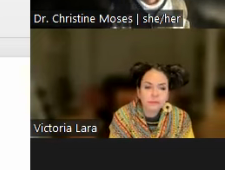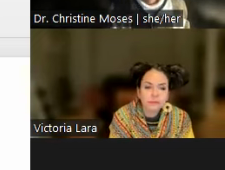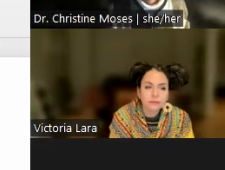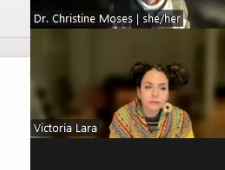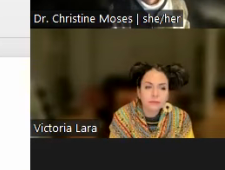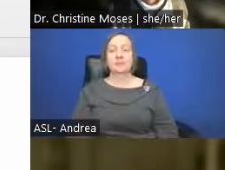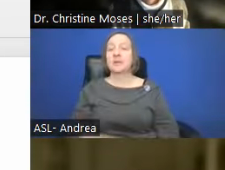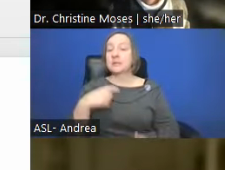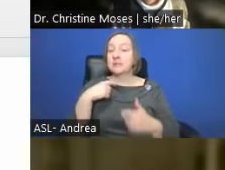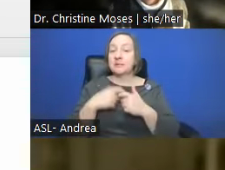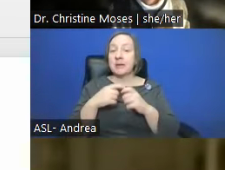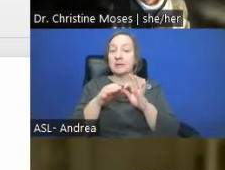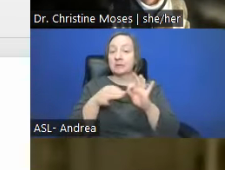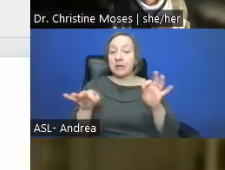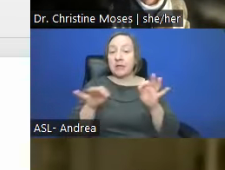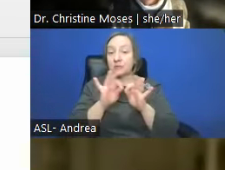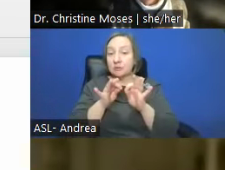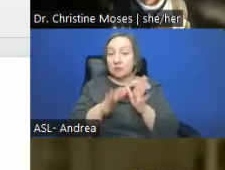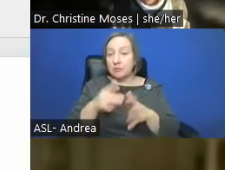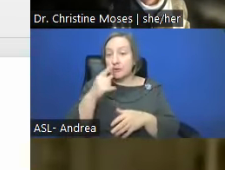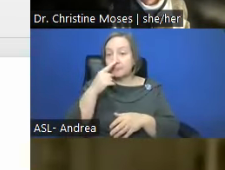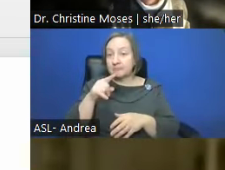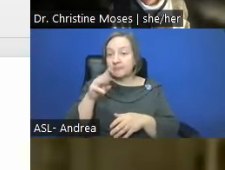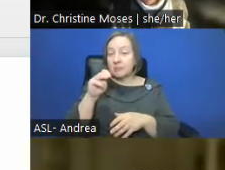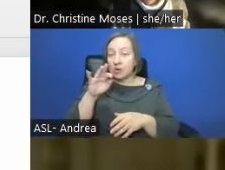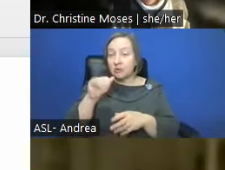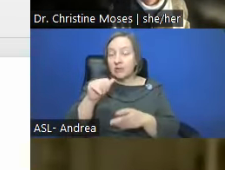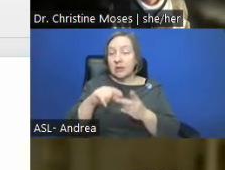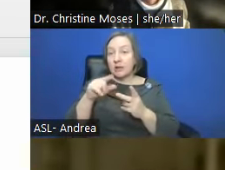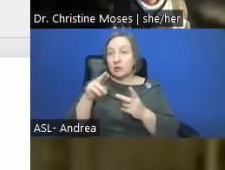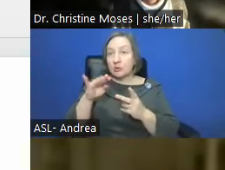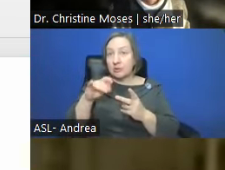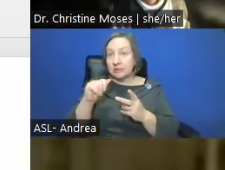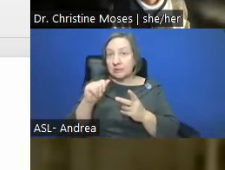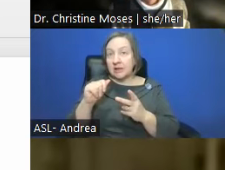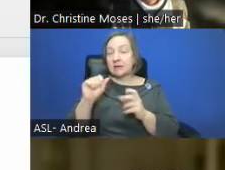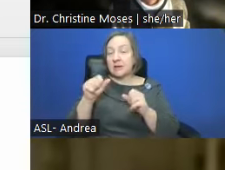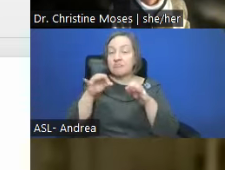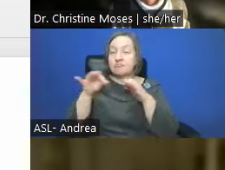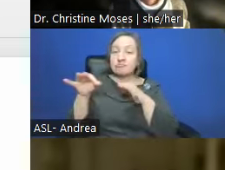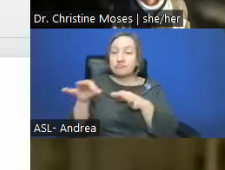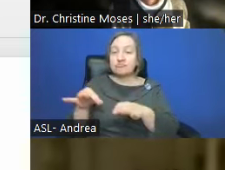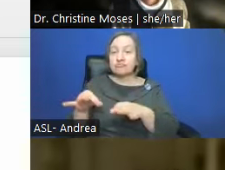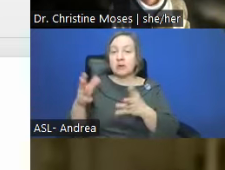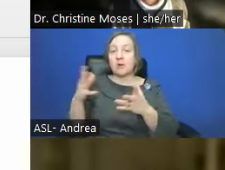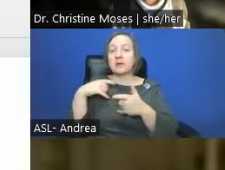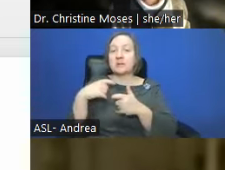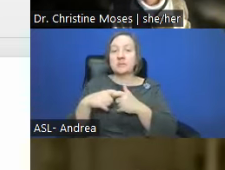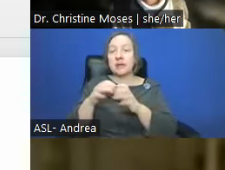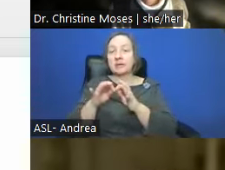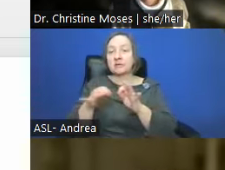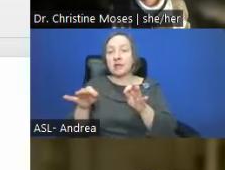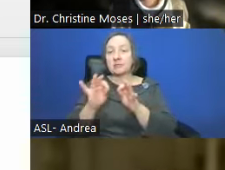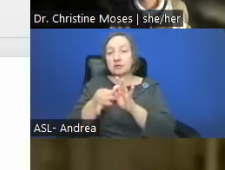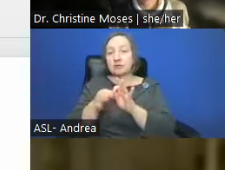If the Spanish language interpreters, Maria and Luisa, can please give the information on Spanish language